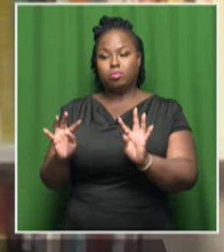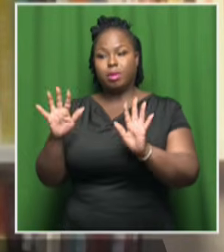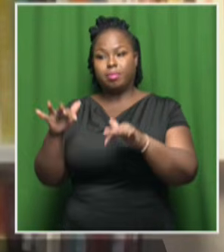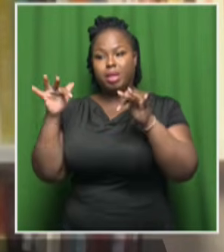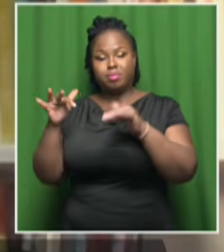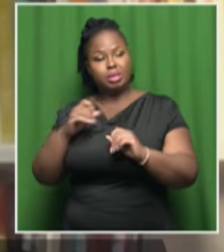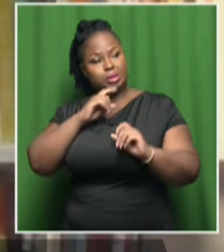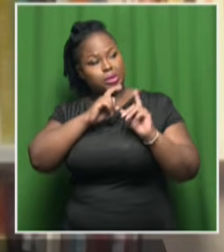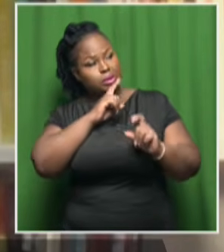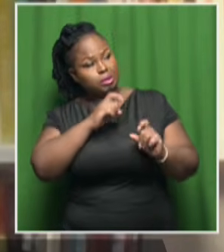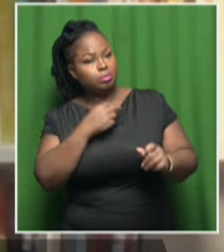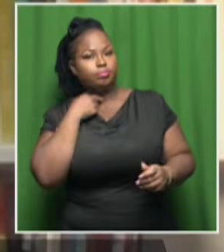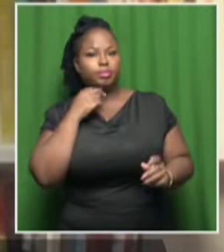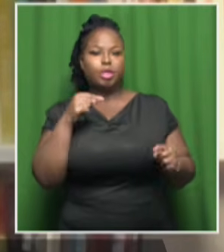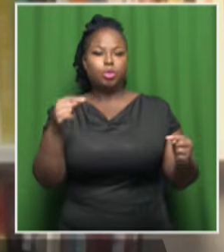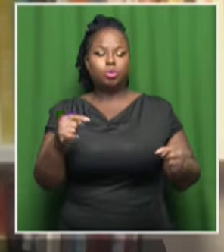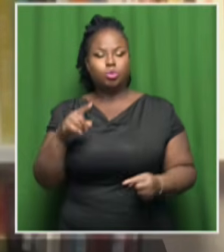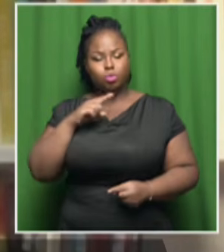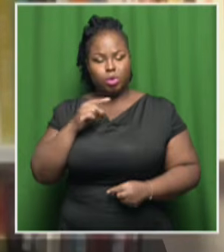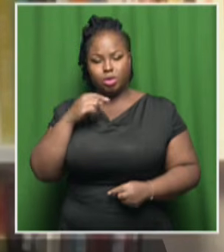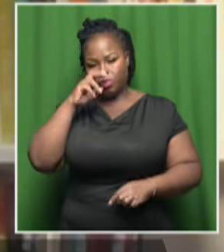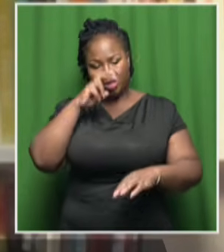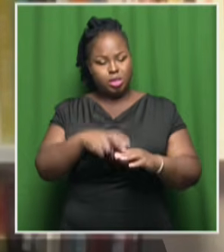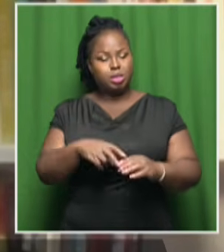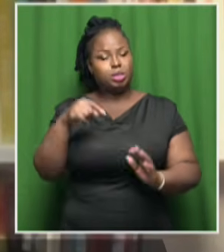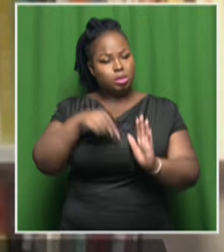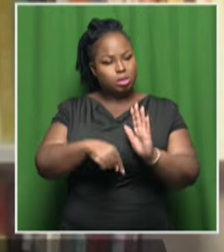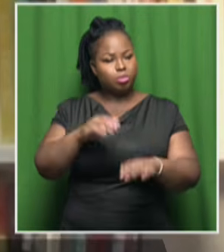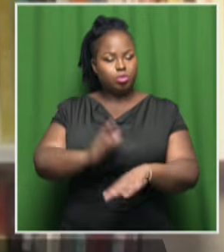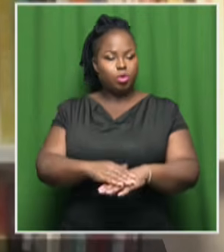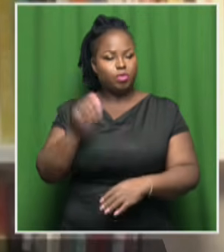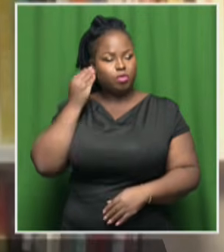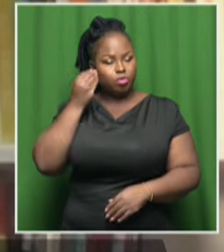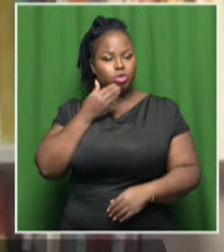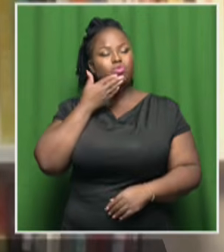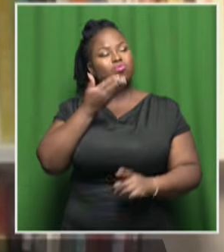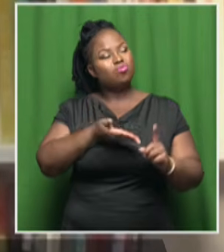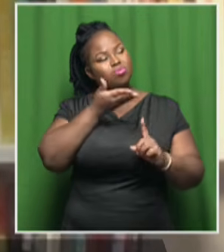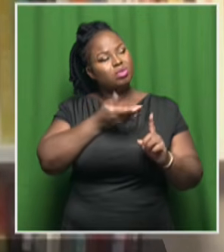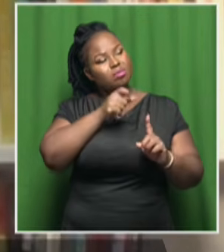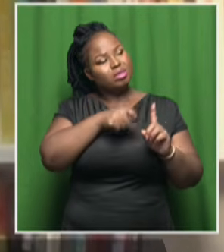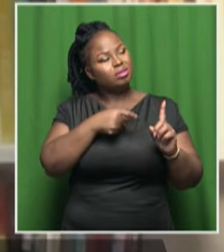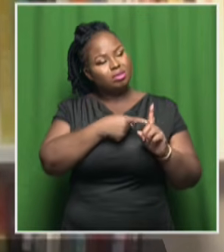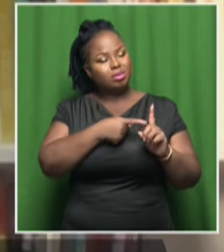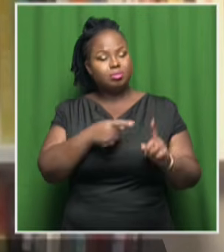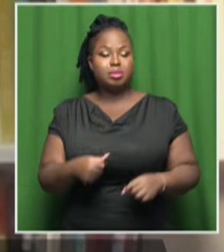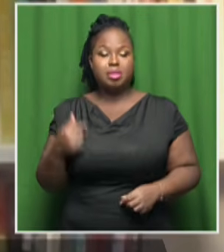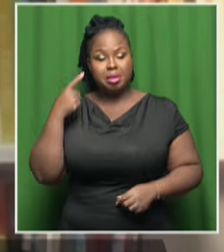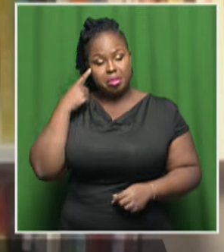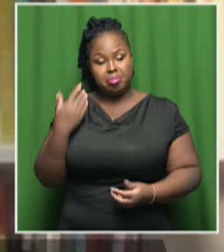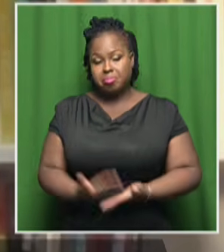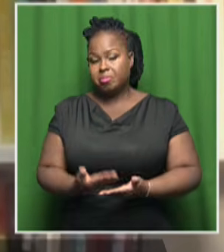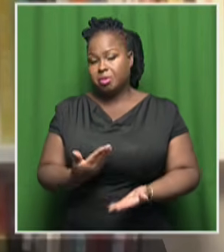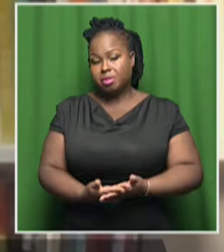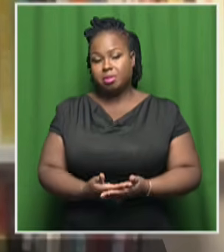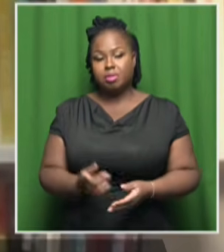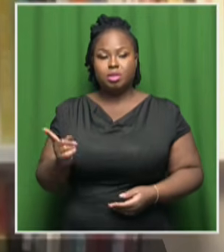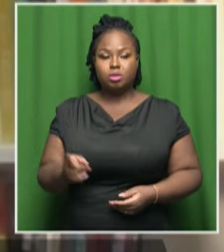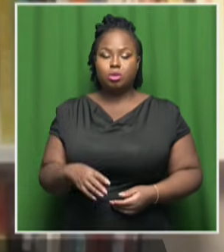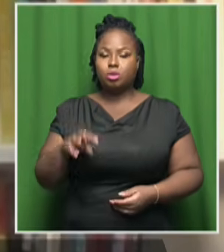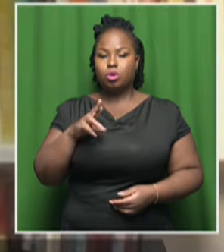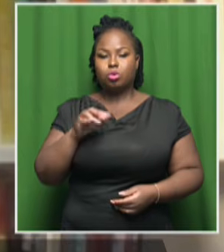parliamentarians to ask him questions, because you need to have context on who is it that you are asking questions. So I think we are likely to have the situation like that of